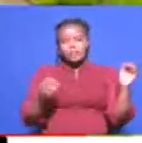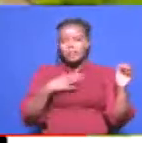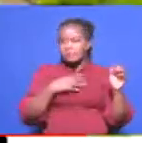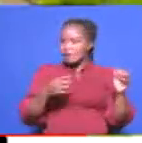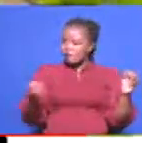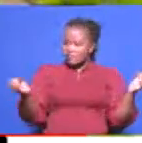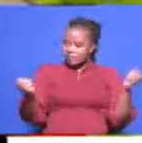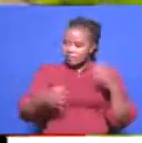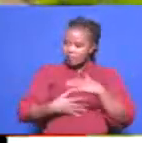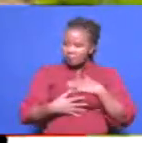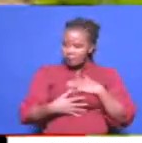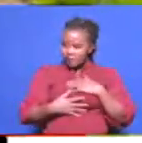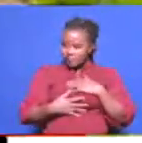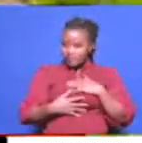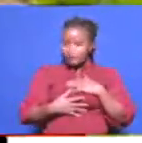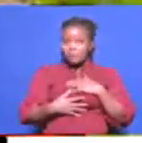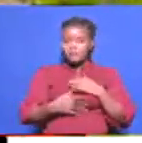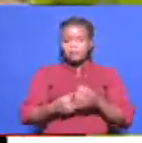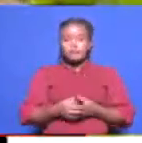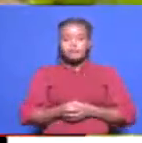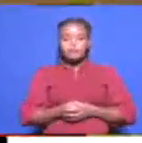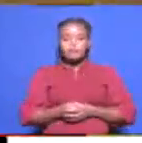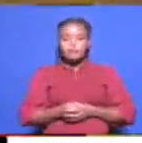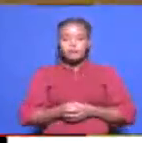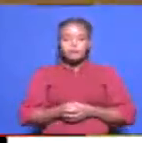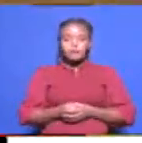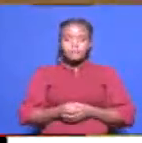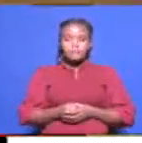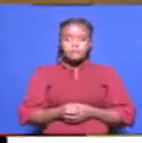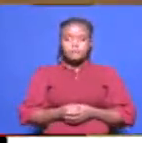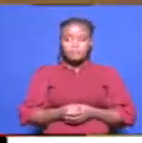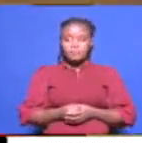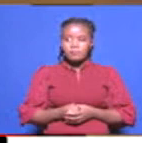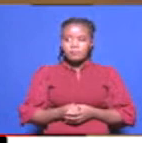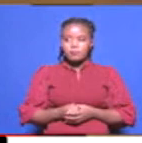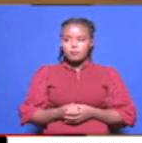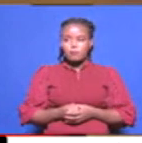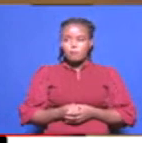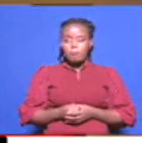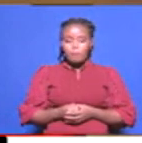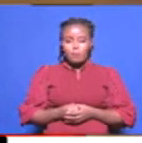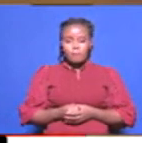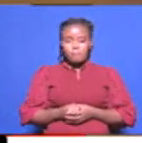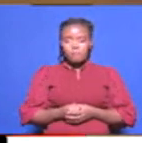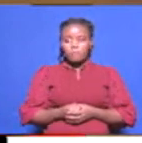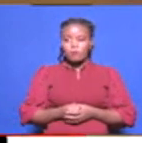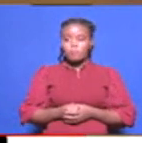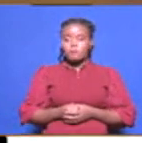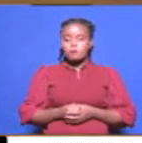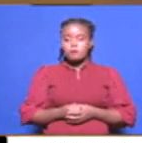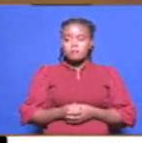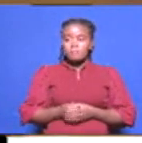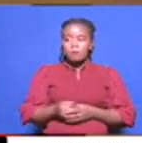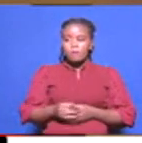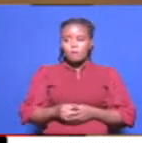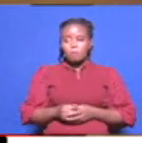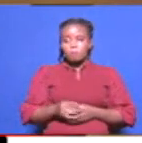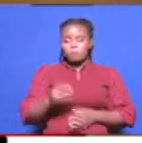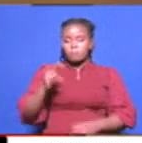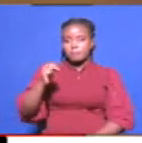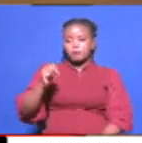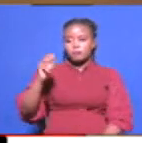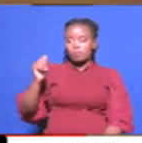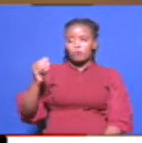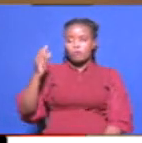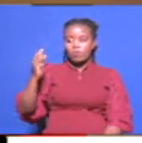Prime Edition, I am Teresa Mutai. The National Cooperative Housing Union, NACHU, has tapped